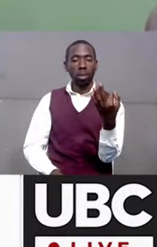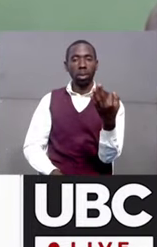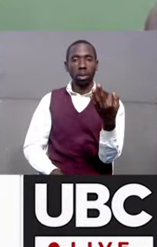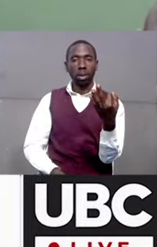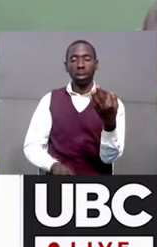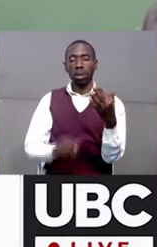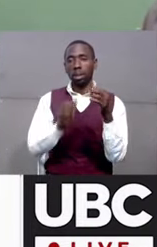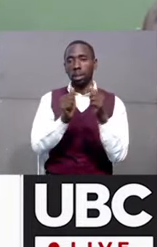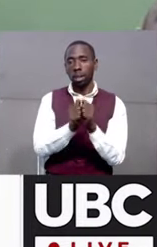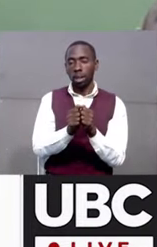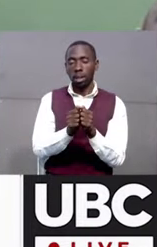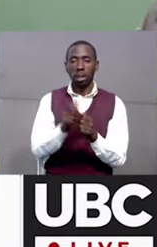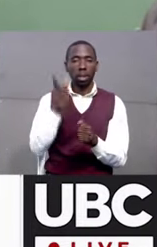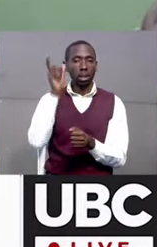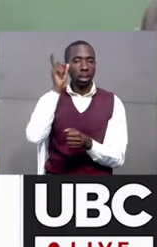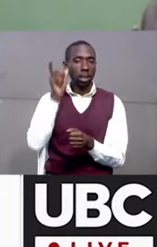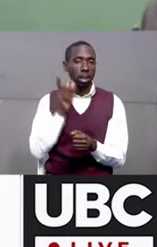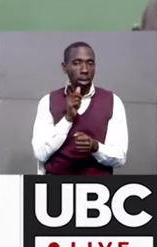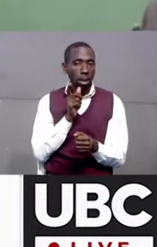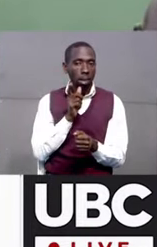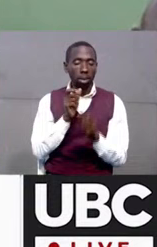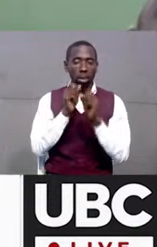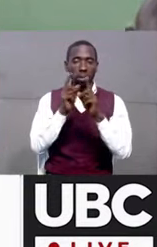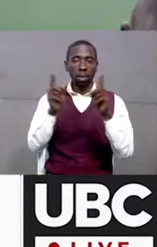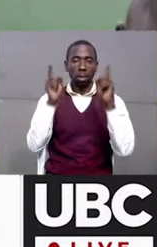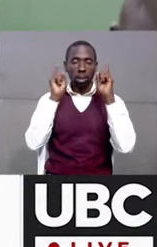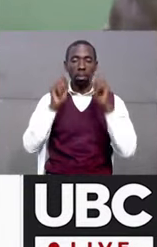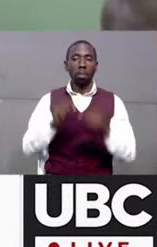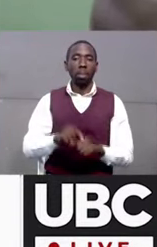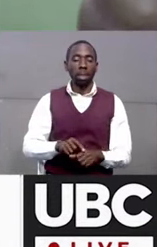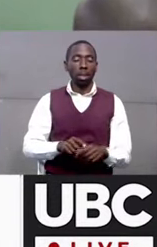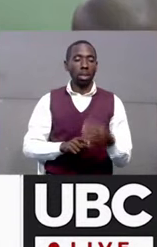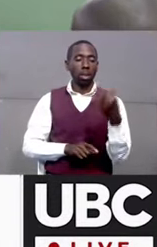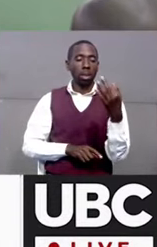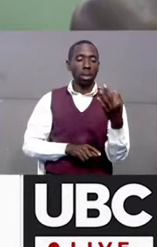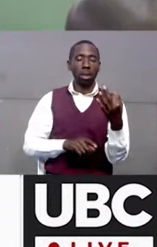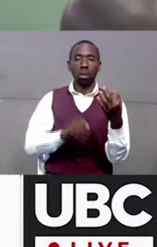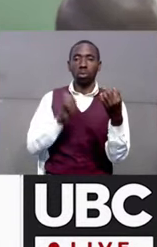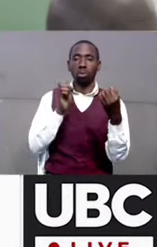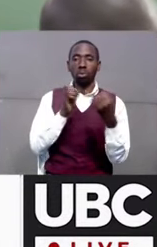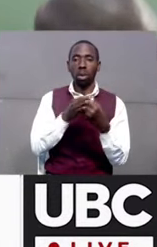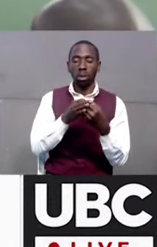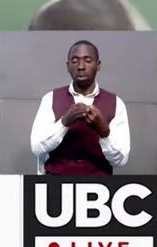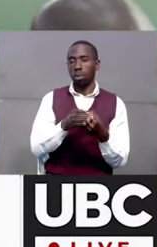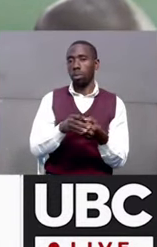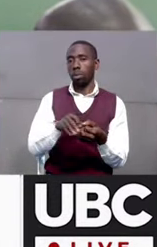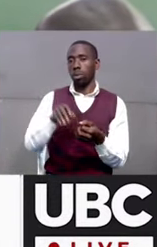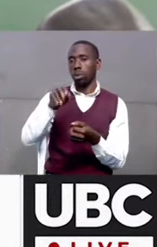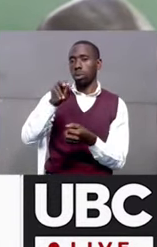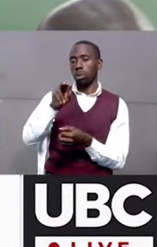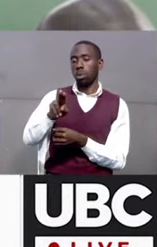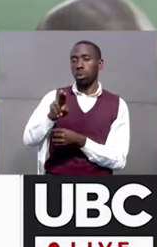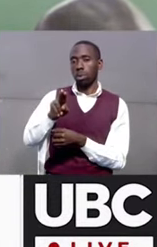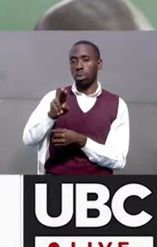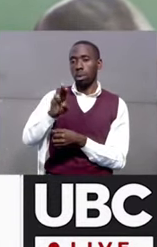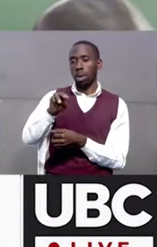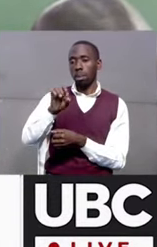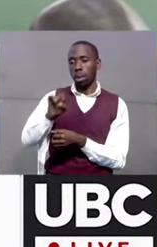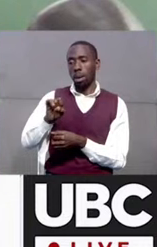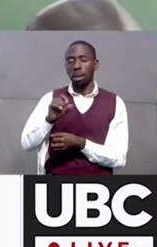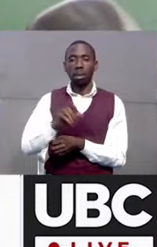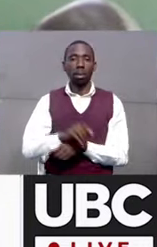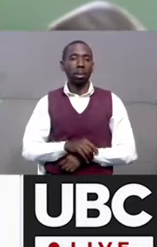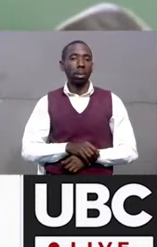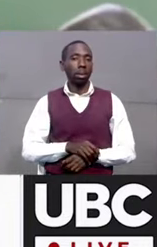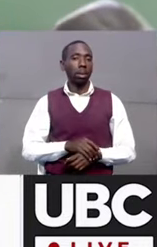Lira University, vote 312, Uganda Management Institute, vote